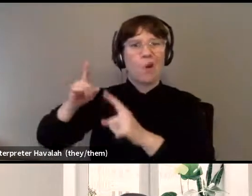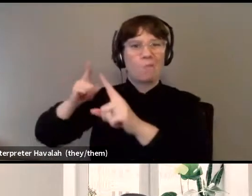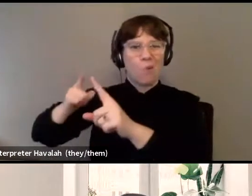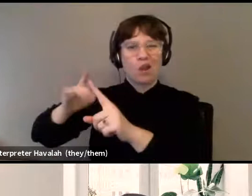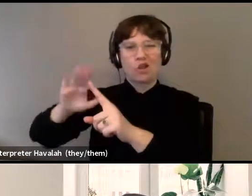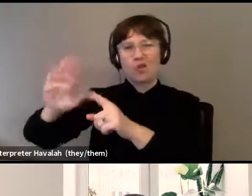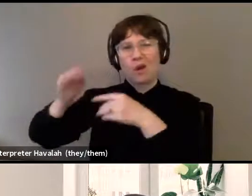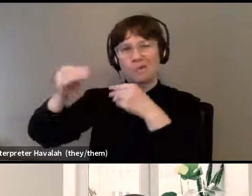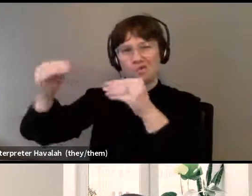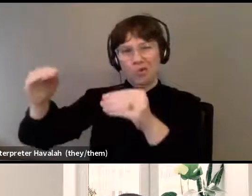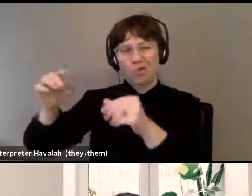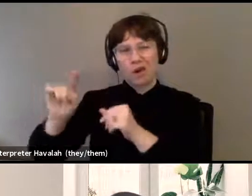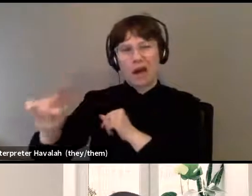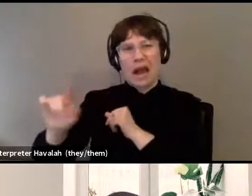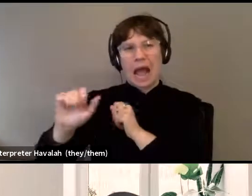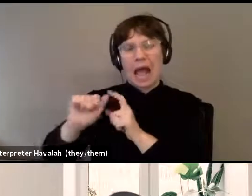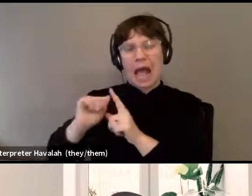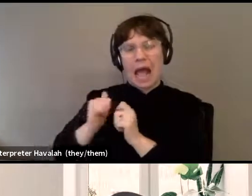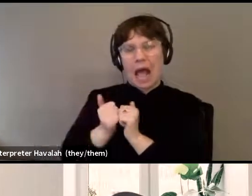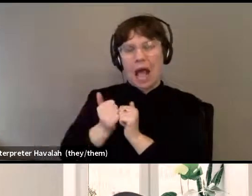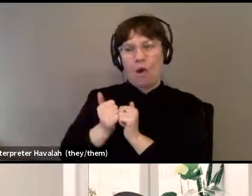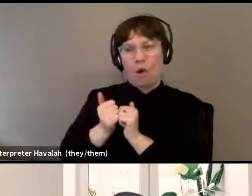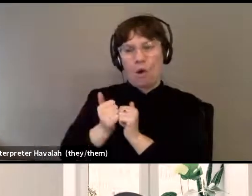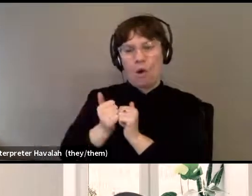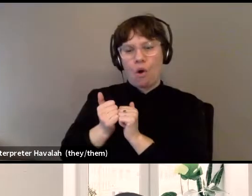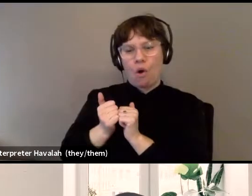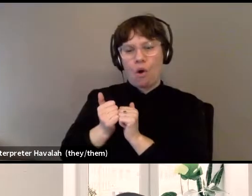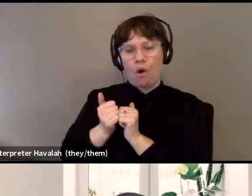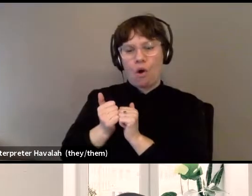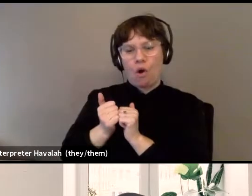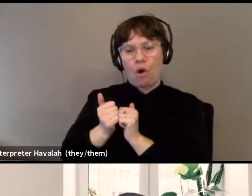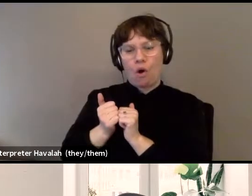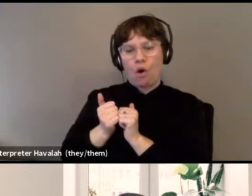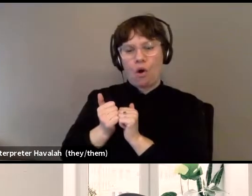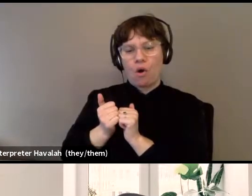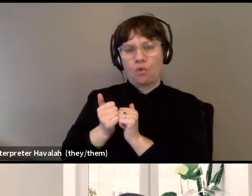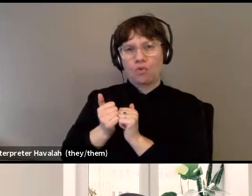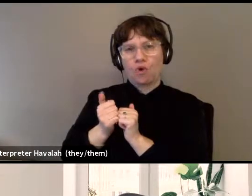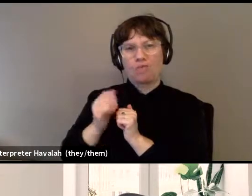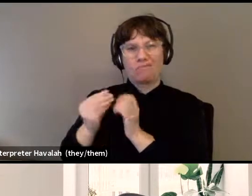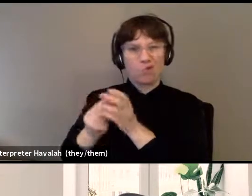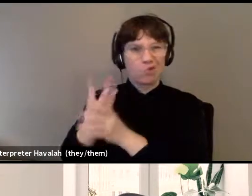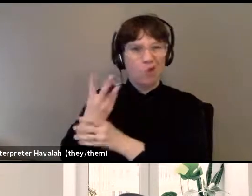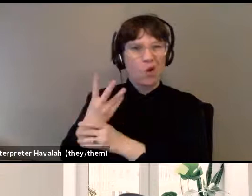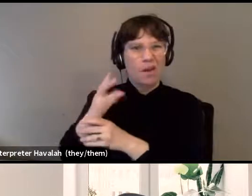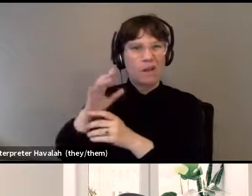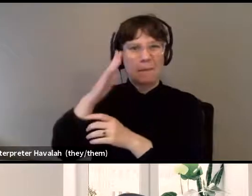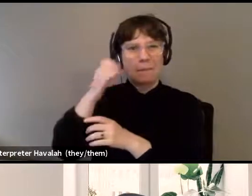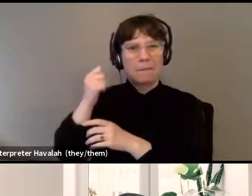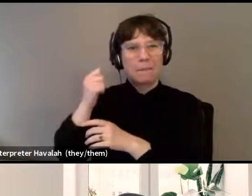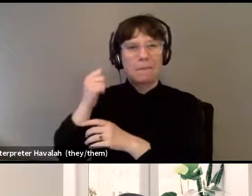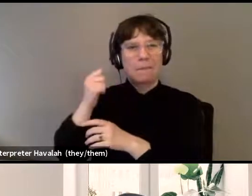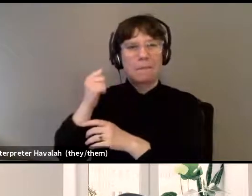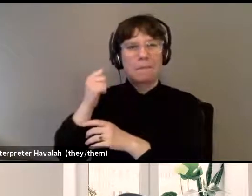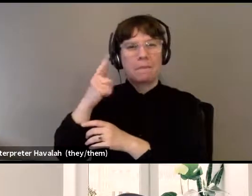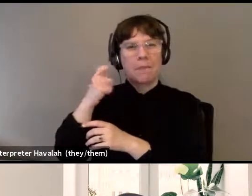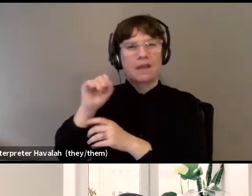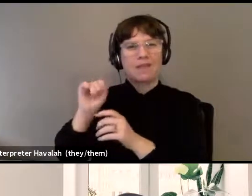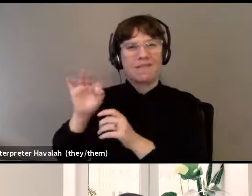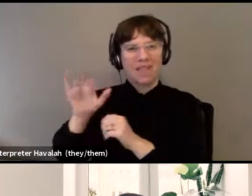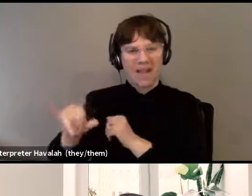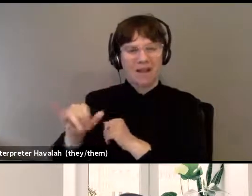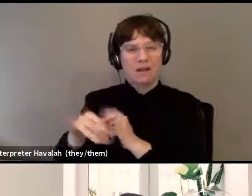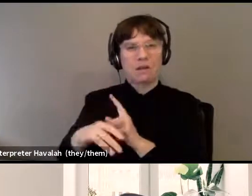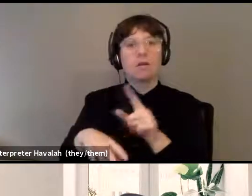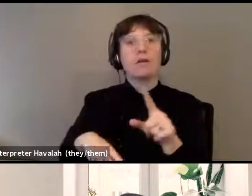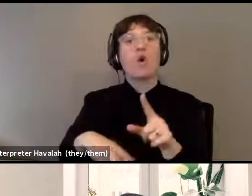What kind of illumination is happening there in Austin because of that? Yeah, so I think one,